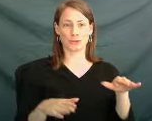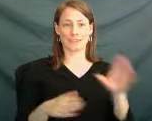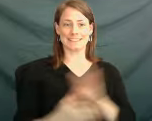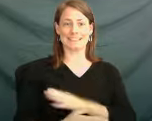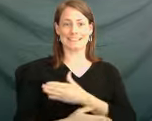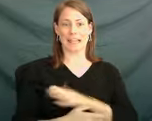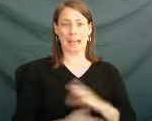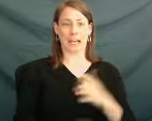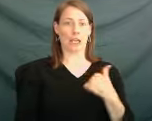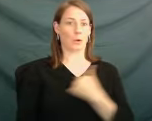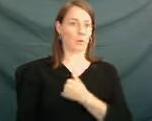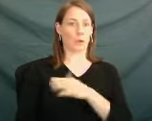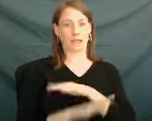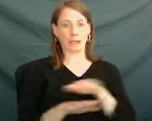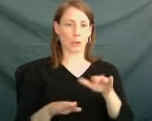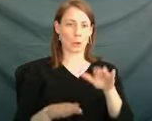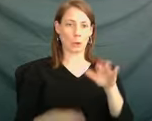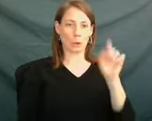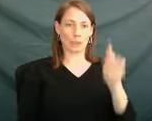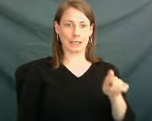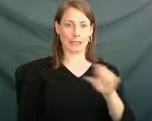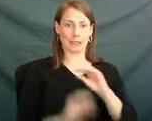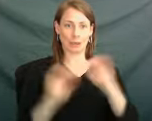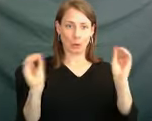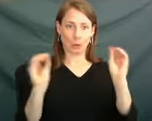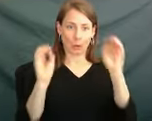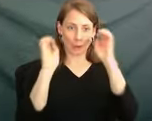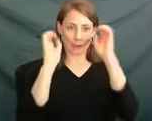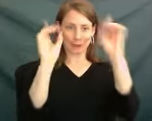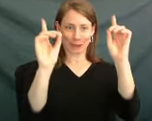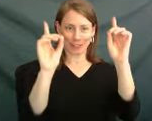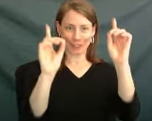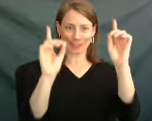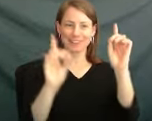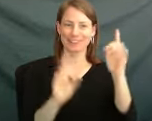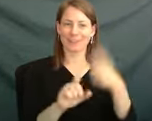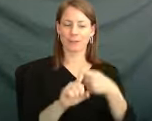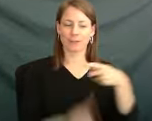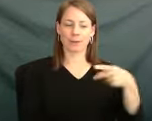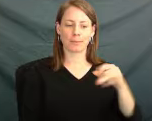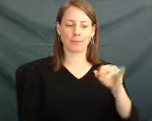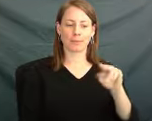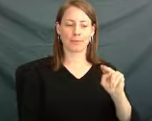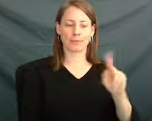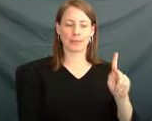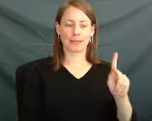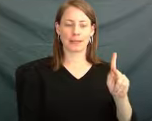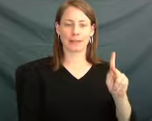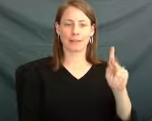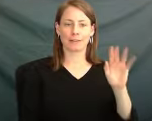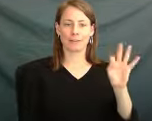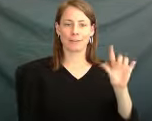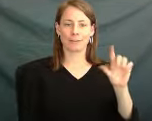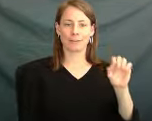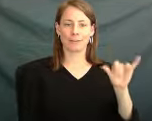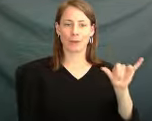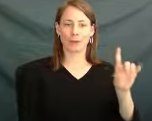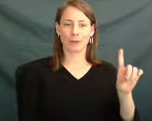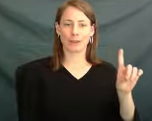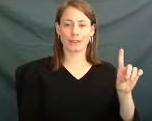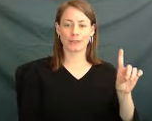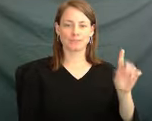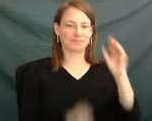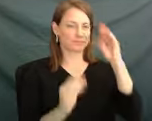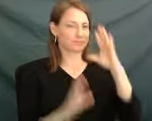one. I'm going to give you 5 minutes to do that, and then after that what I'll do is I'll talk to you all about the prime factors one. Aisha Small's Year 10 maths